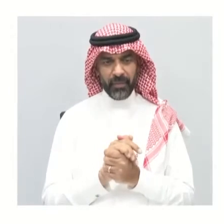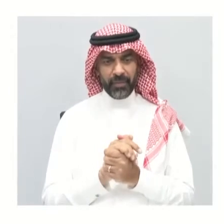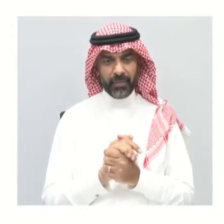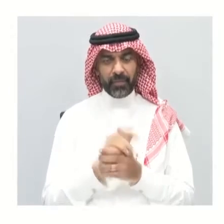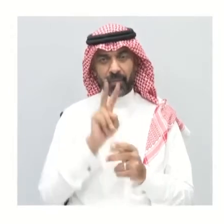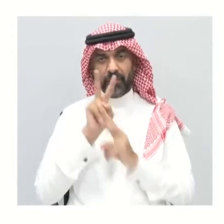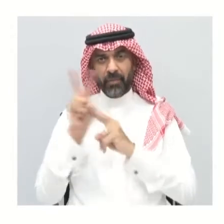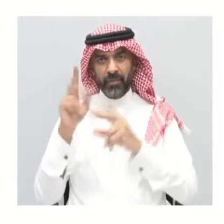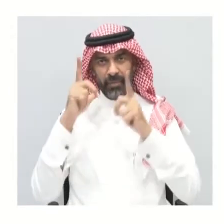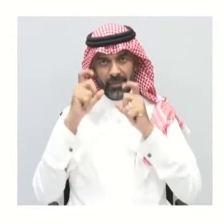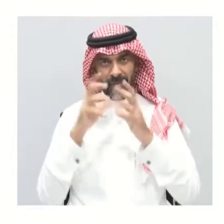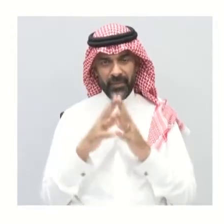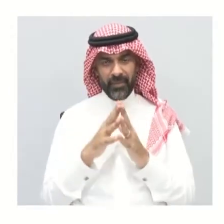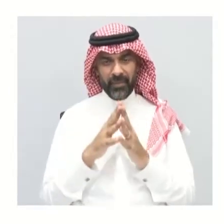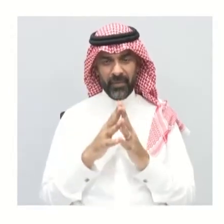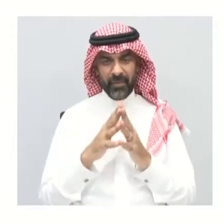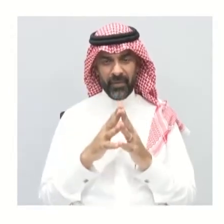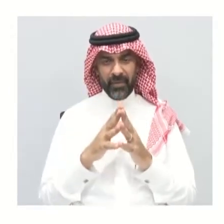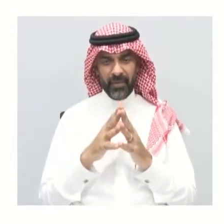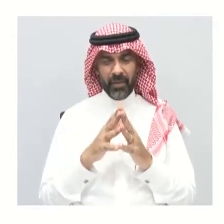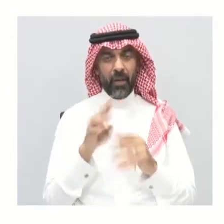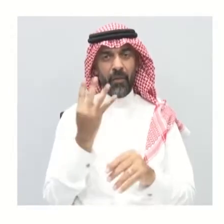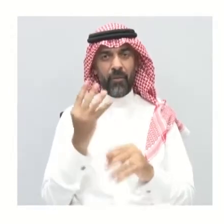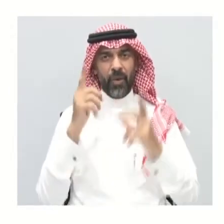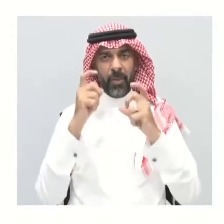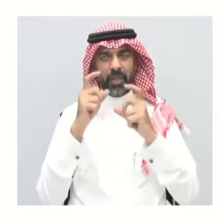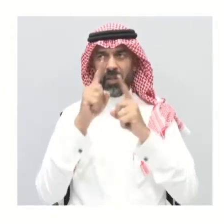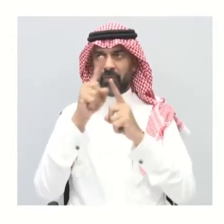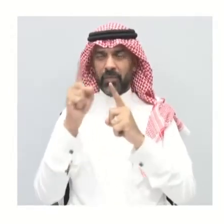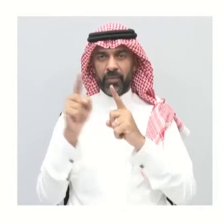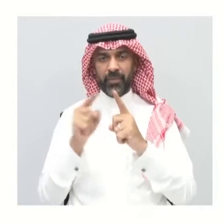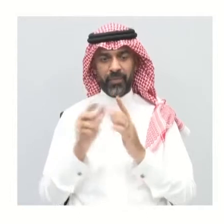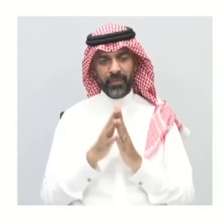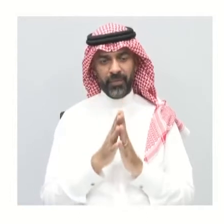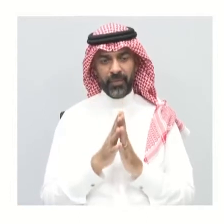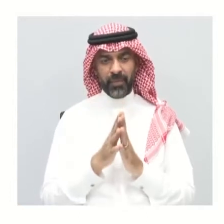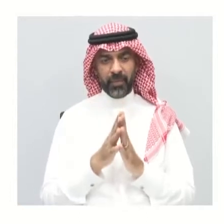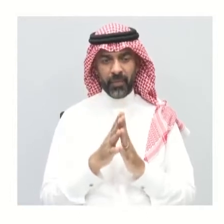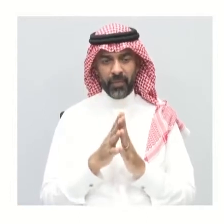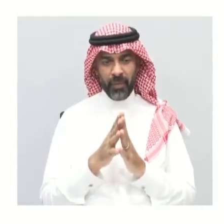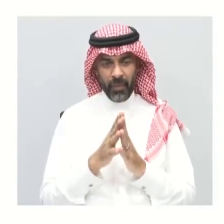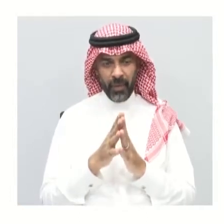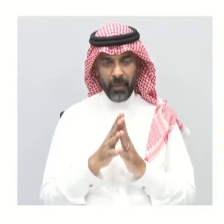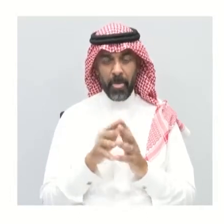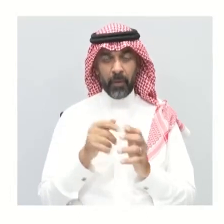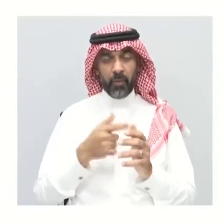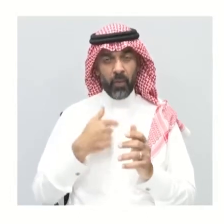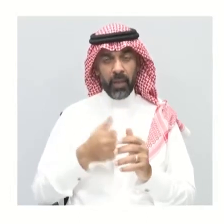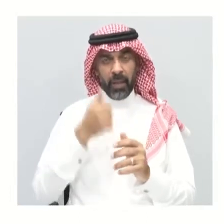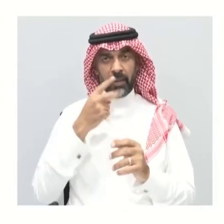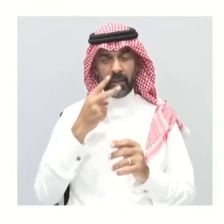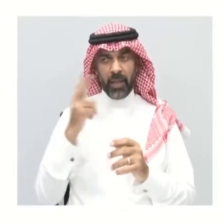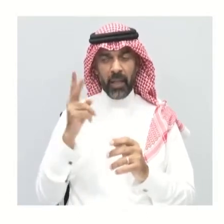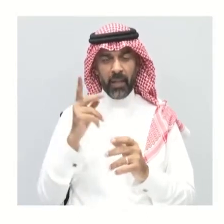Now, look at these pictures. It says over here, we can say that how